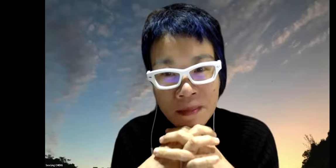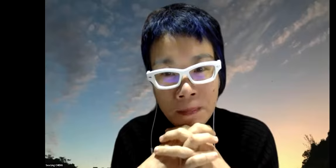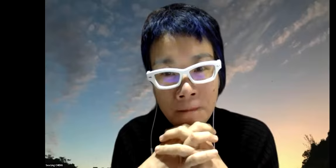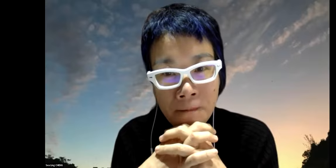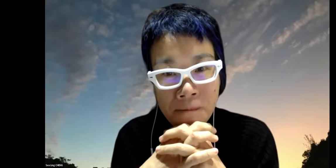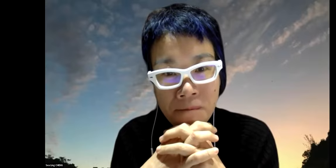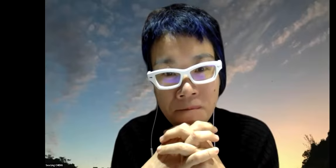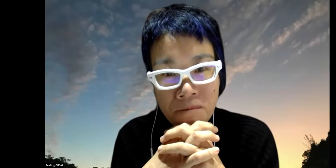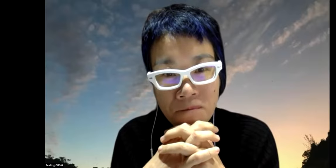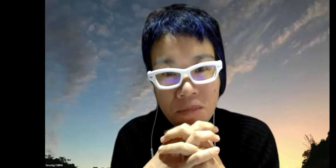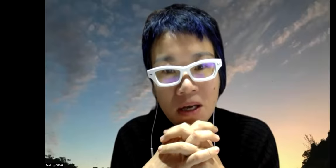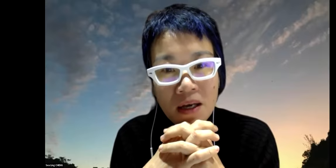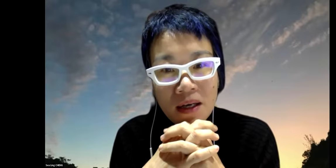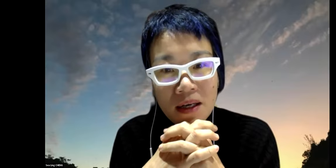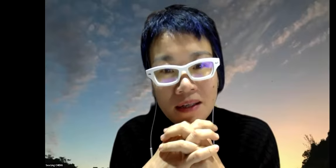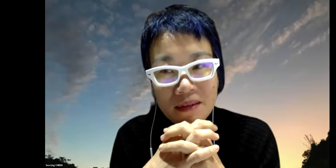colonizers.